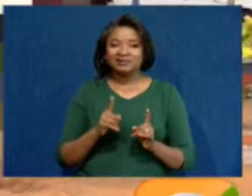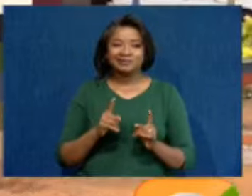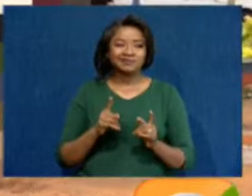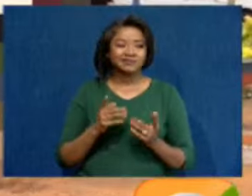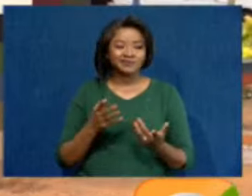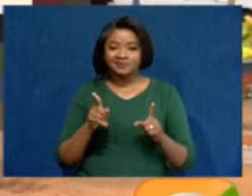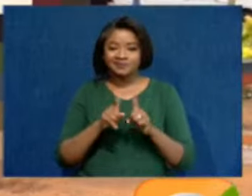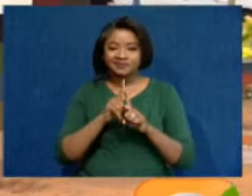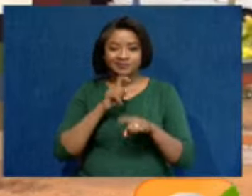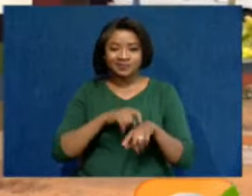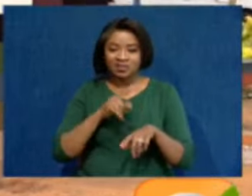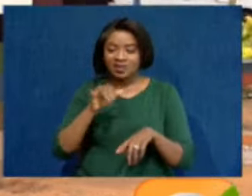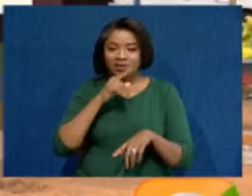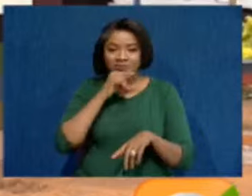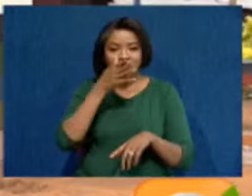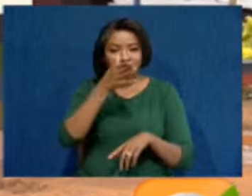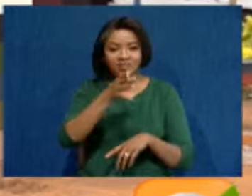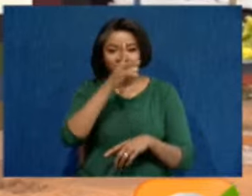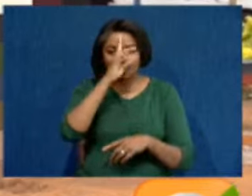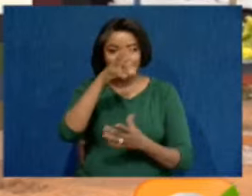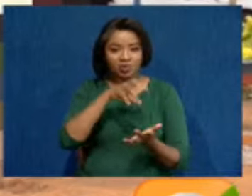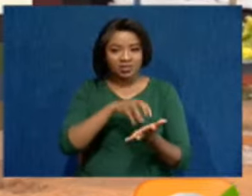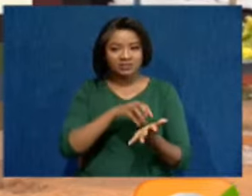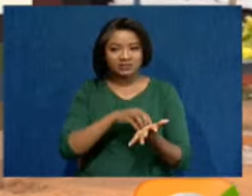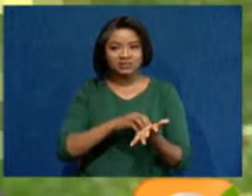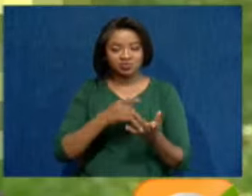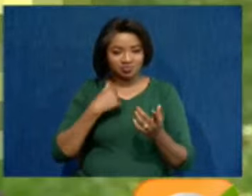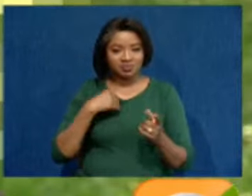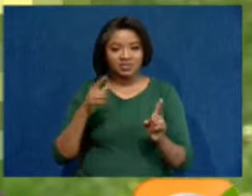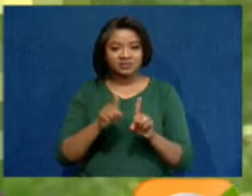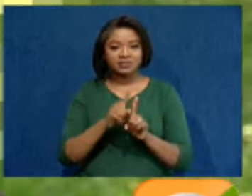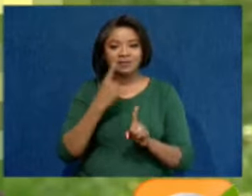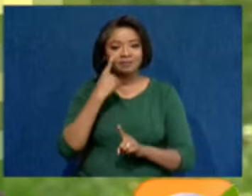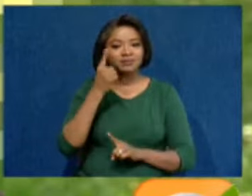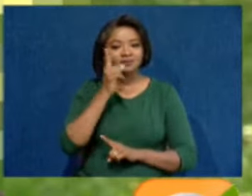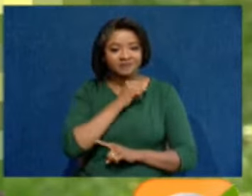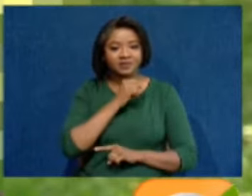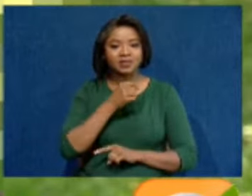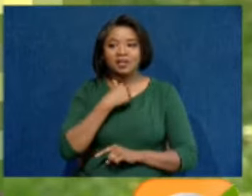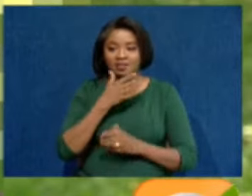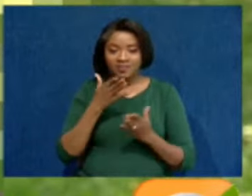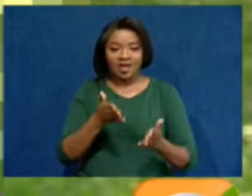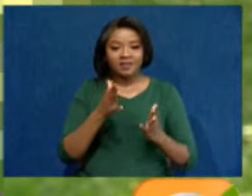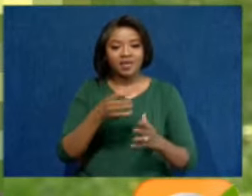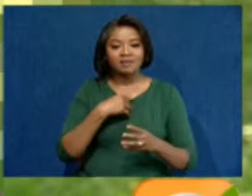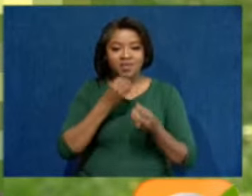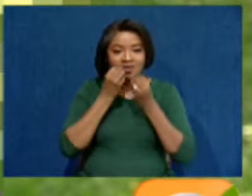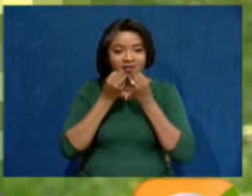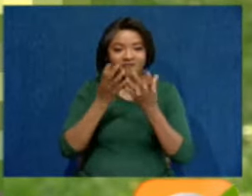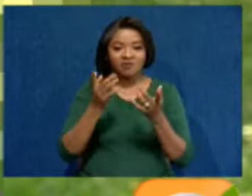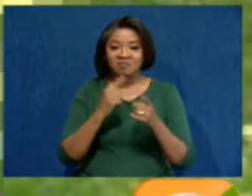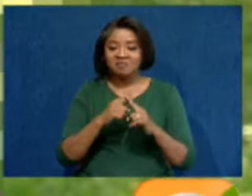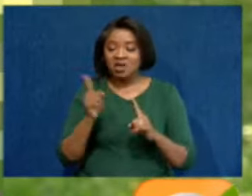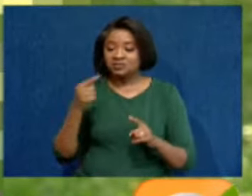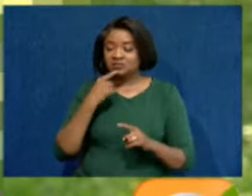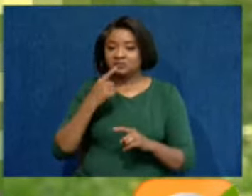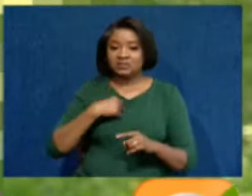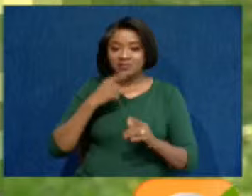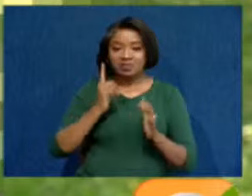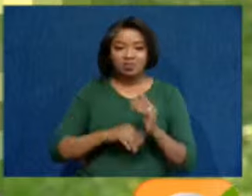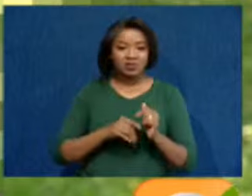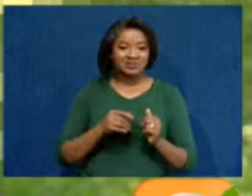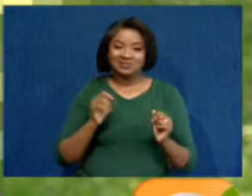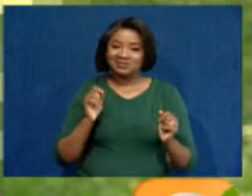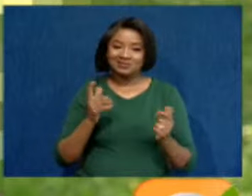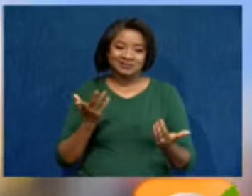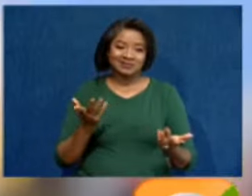very moment Ambrose was at the station and I'd even seen him. I even told them that right there, and he went ahead and told me that there's no way I